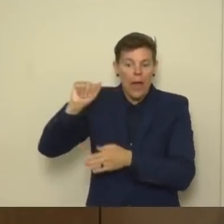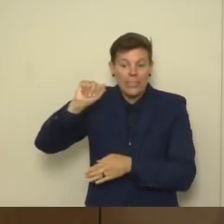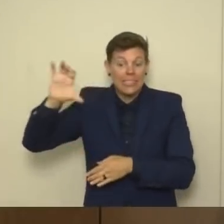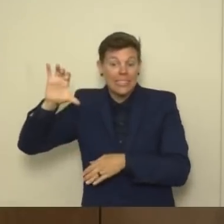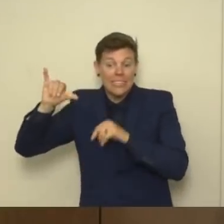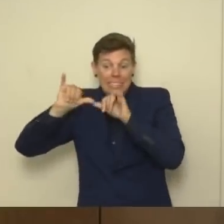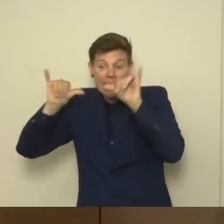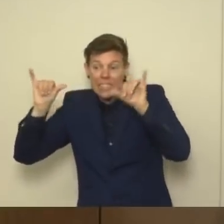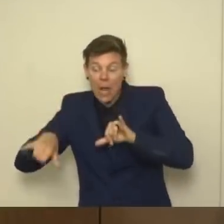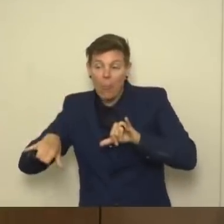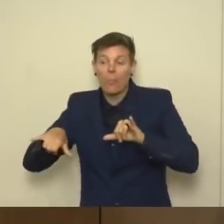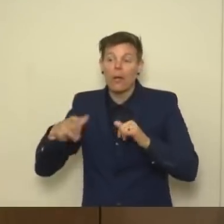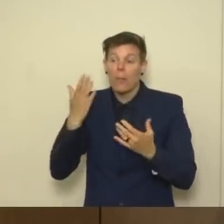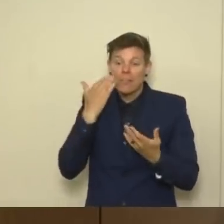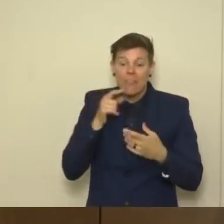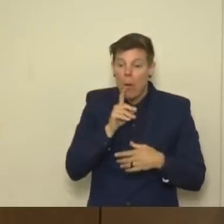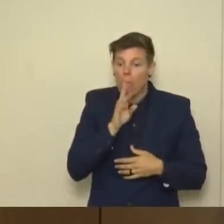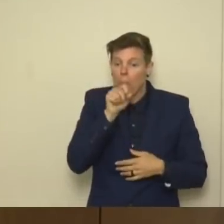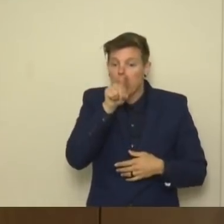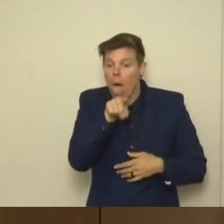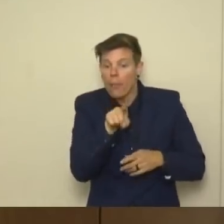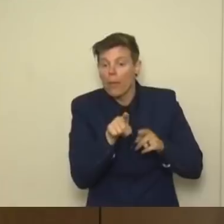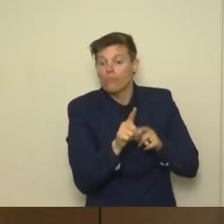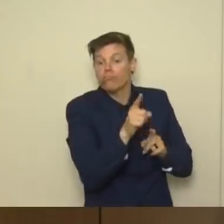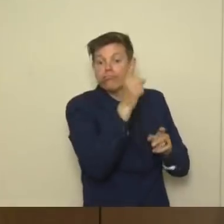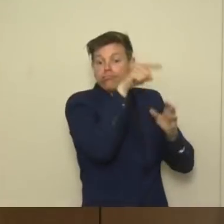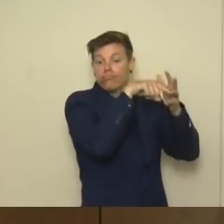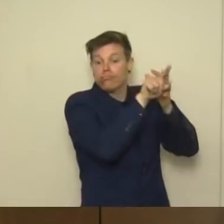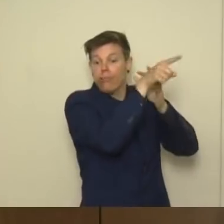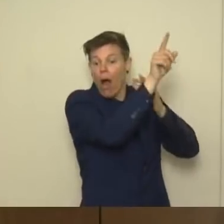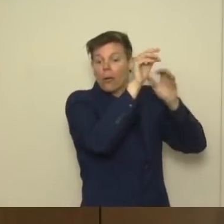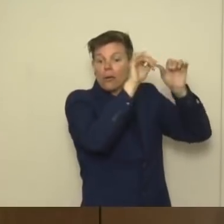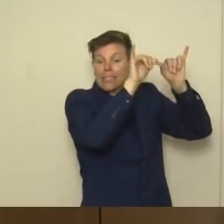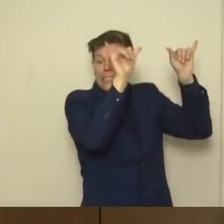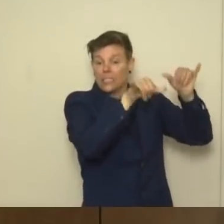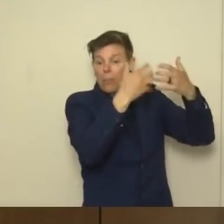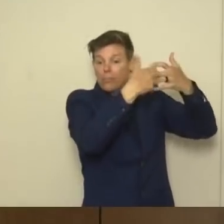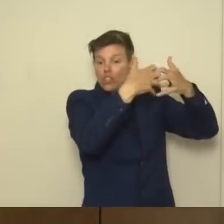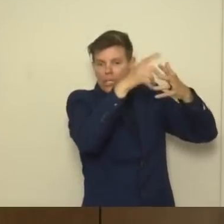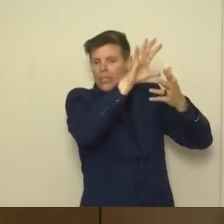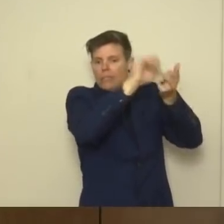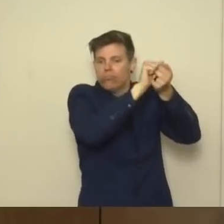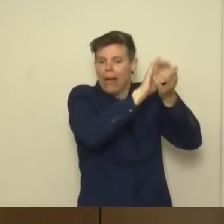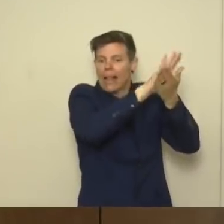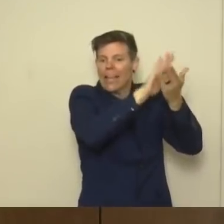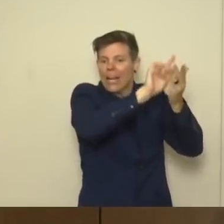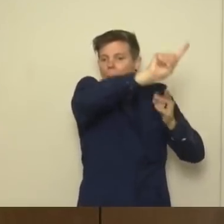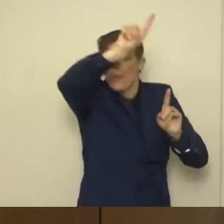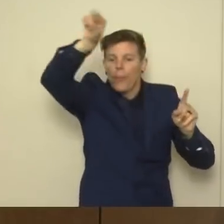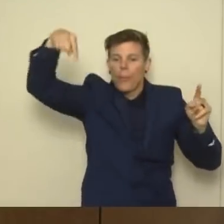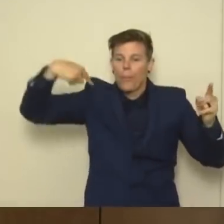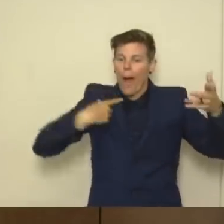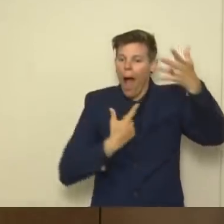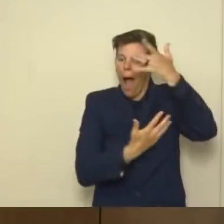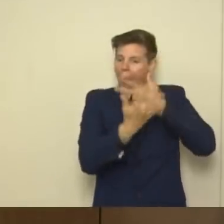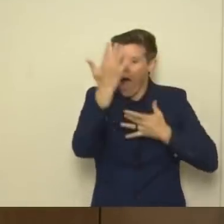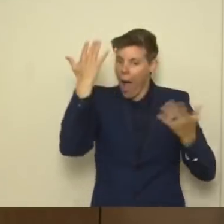it productively, that might be a game changer for any number of businesses that can only conduct